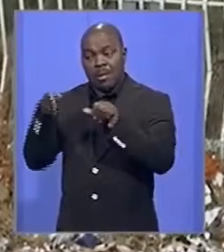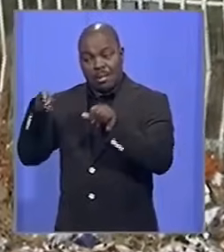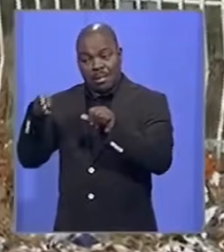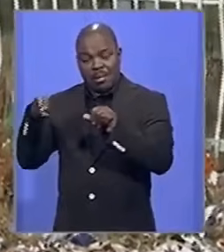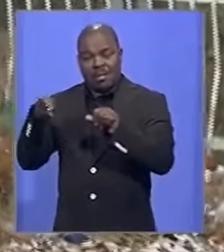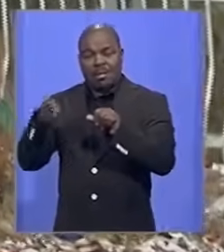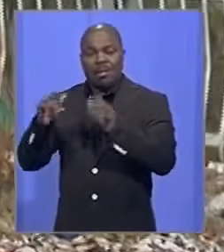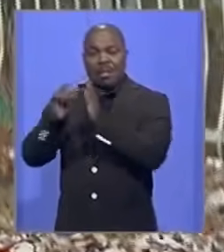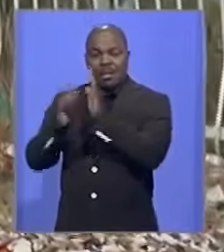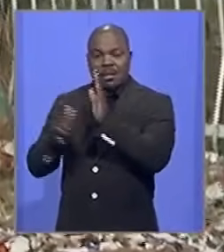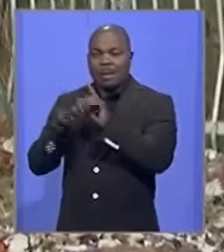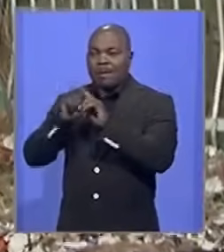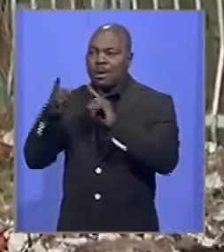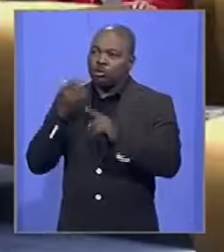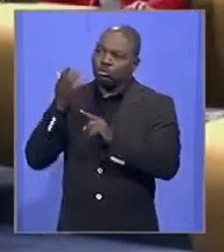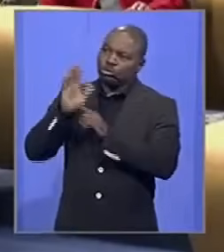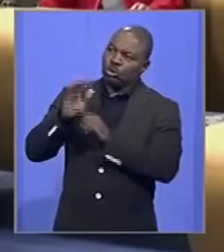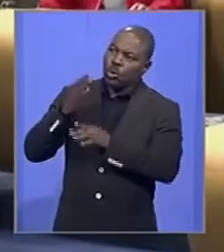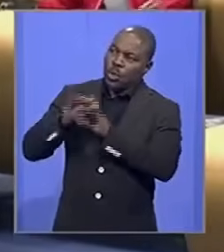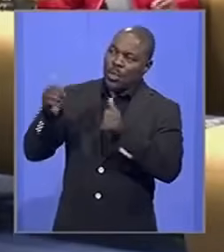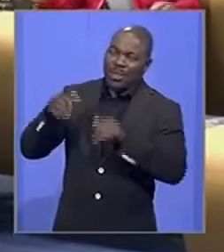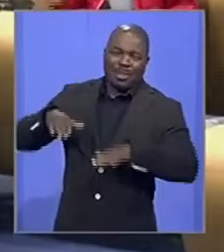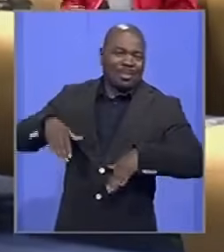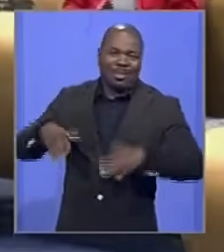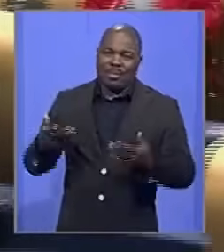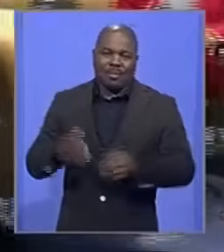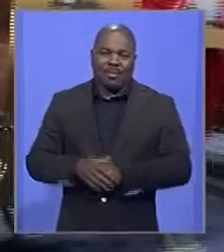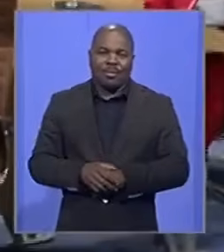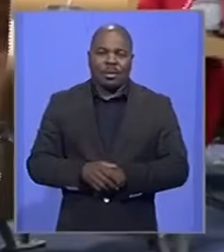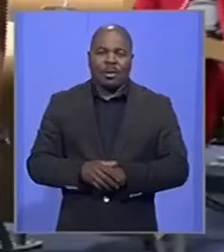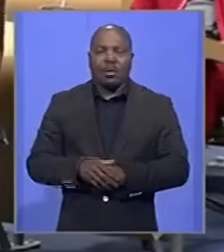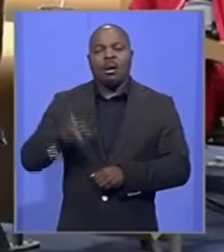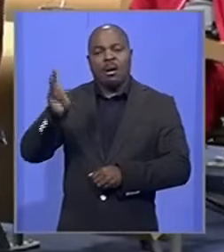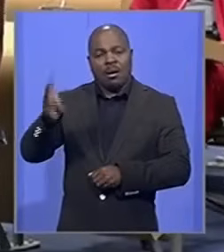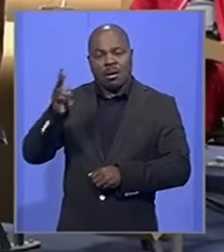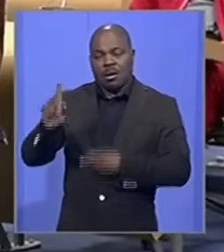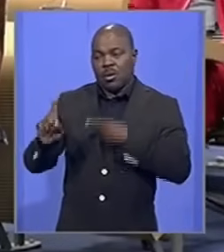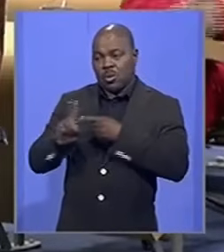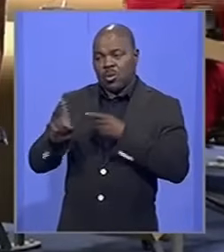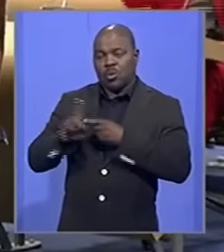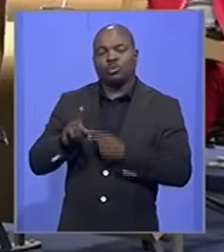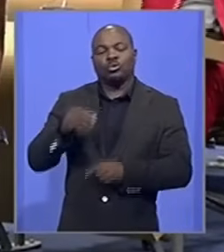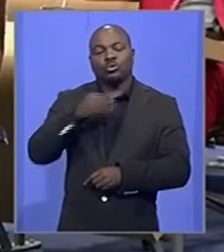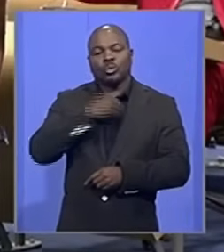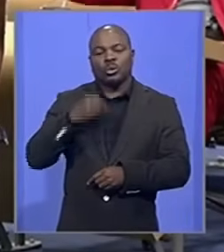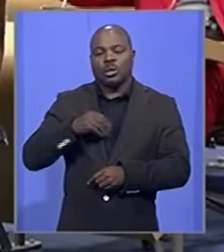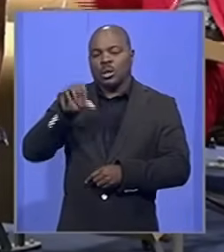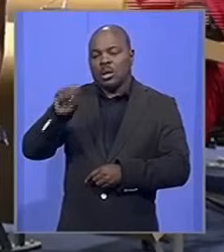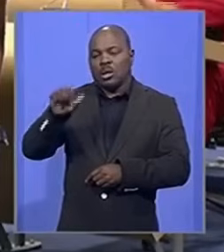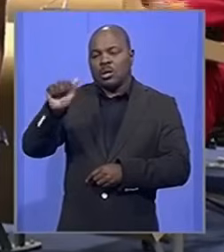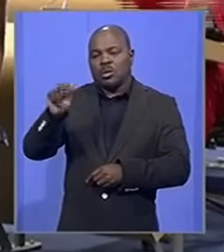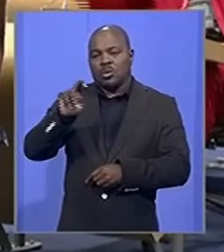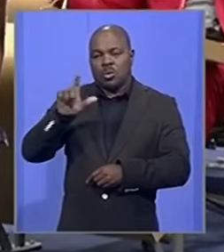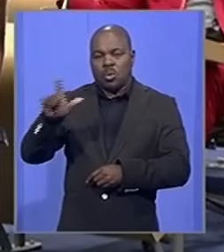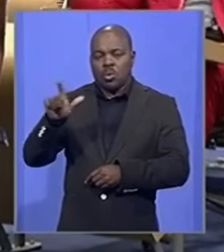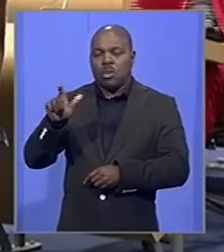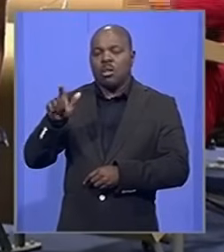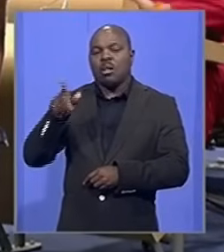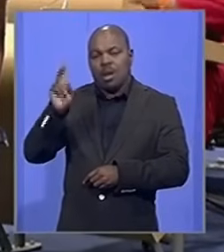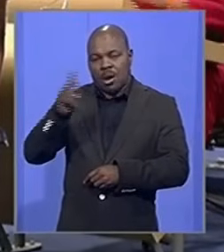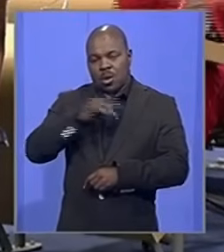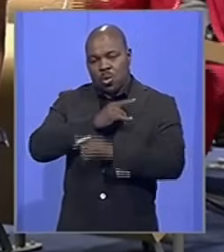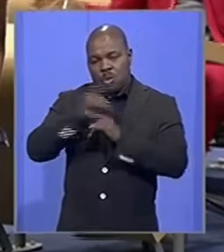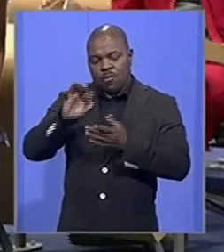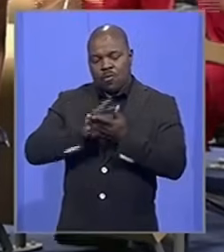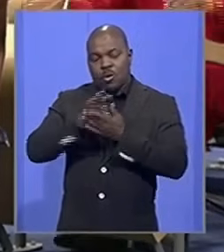They haven't actually proven themselves. Ka morao boela a kgethwa jwalo ka tonakgolo, Ngaka Zamani Saul o hlalositse mmuso o tla tswela pele